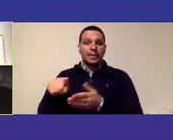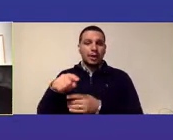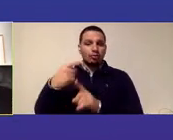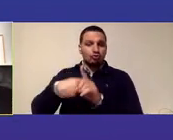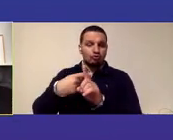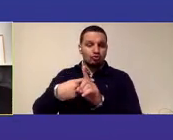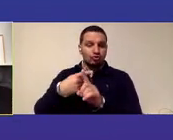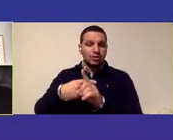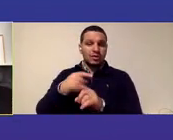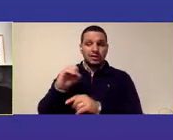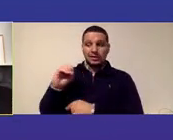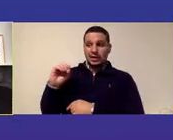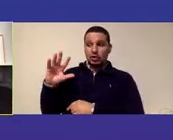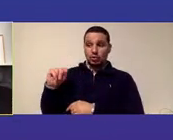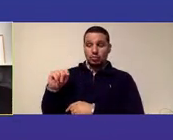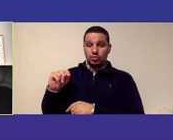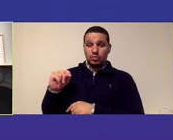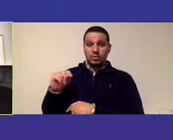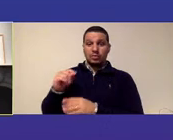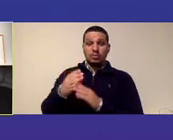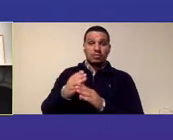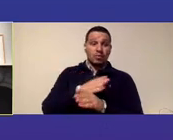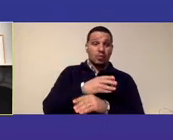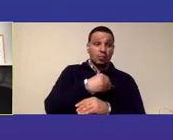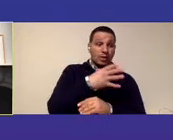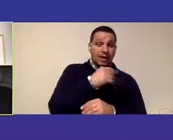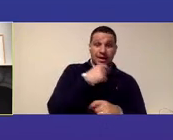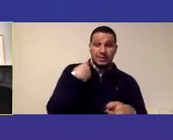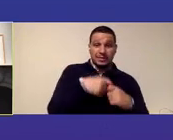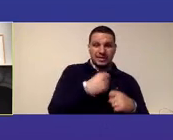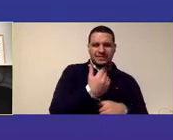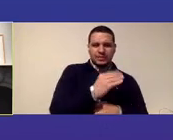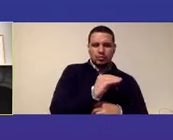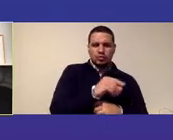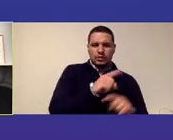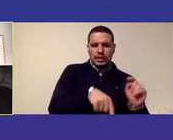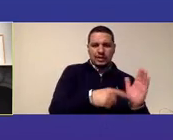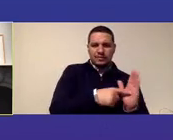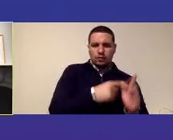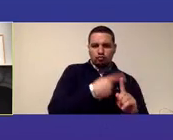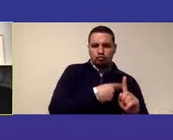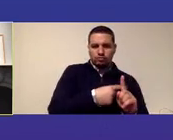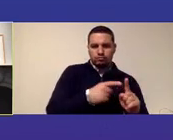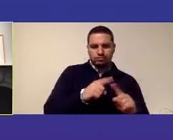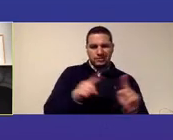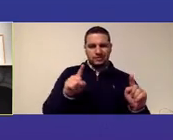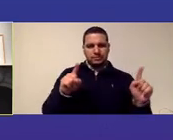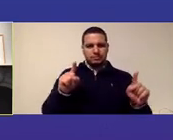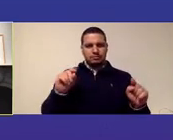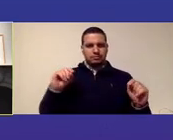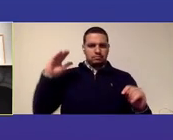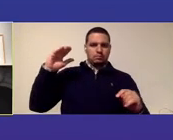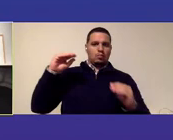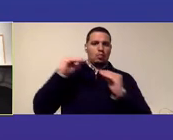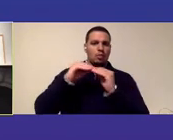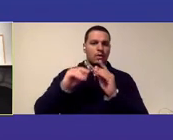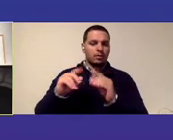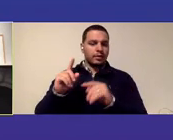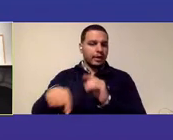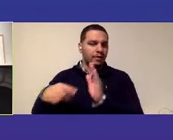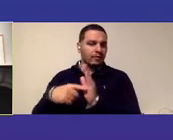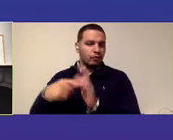as compared to 15% of white non-Hispanic dance workers. Next slide,